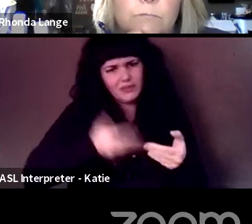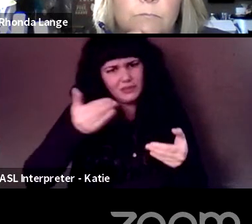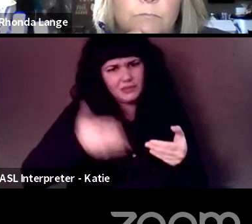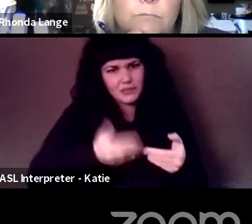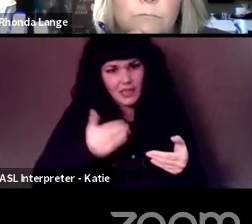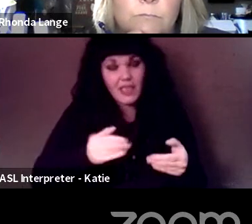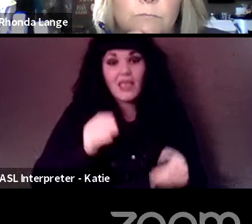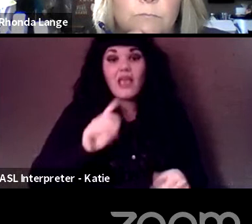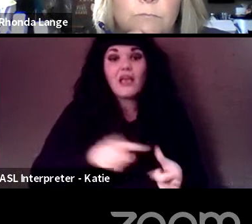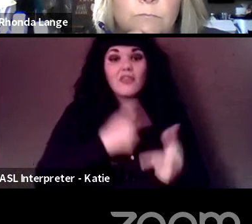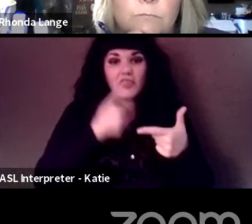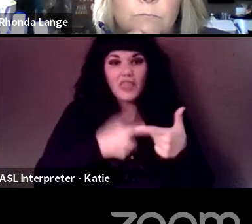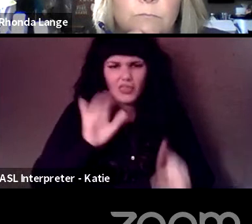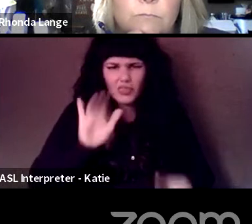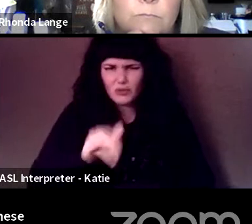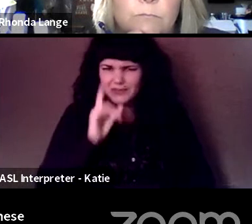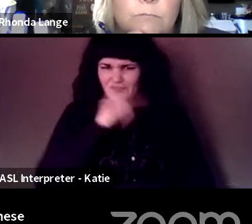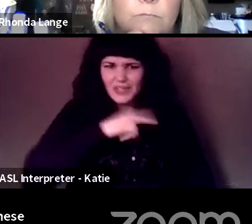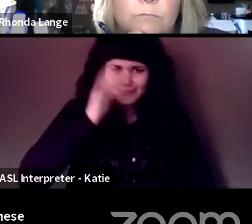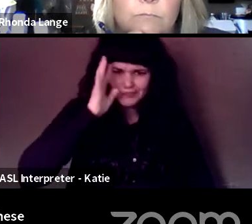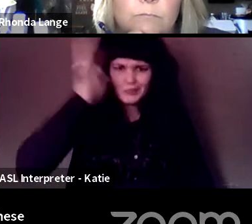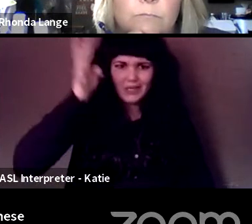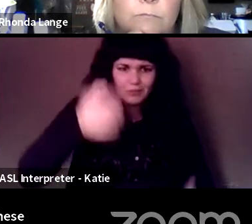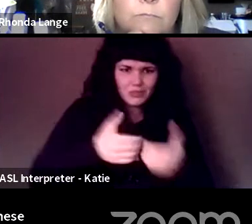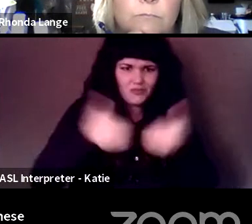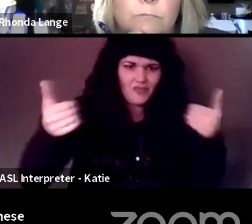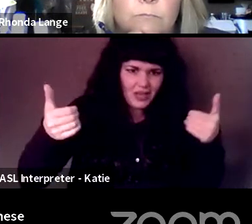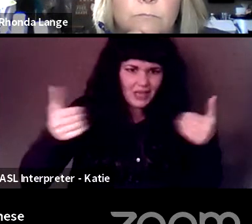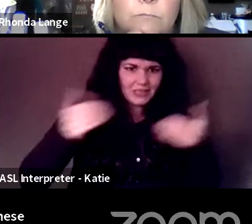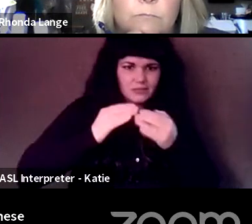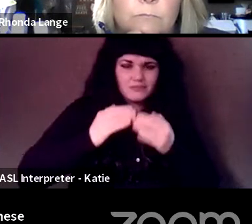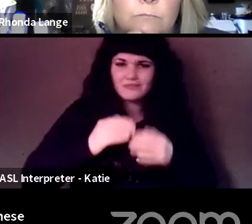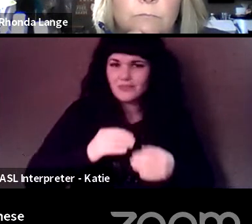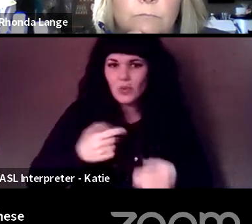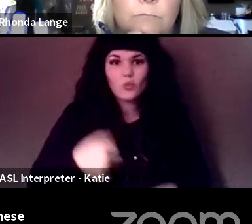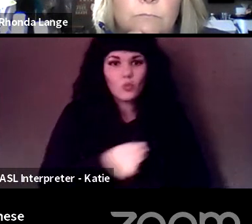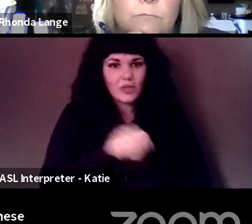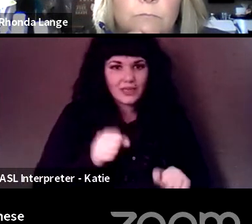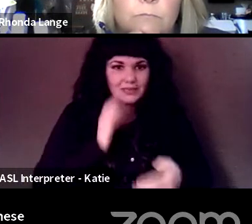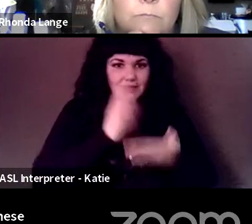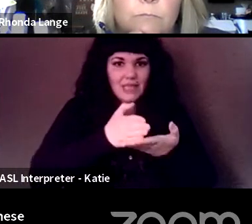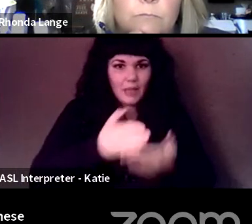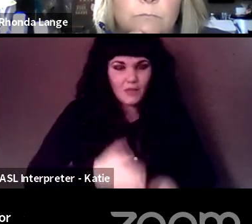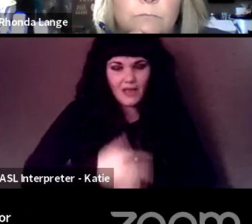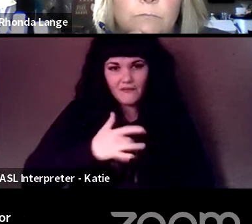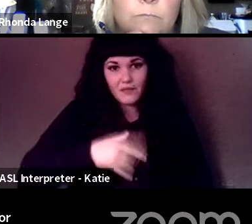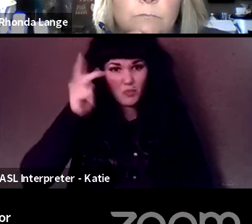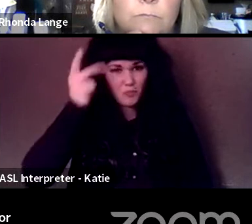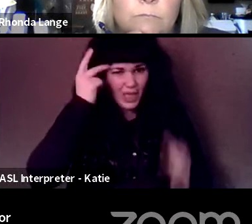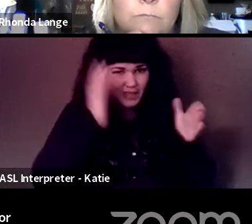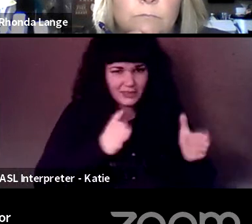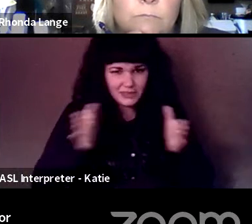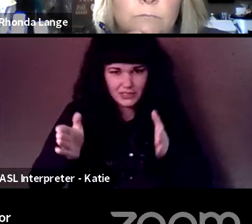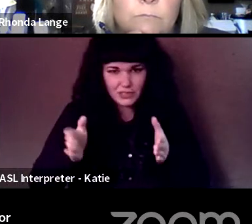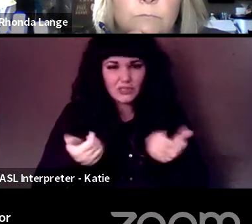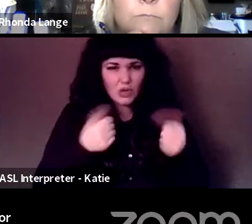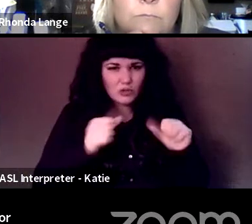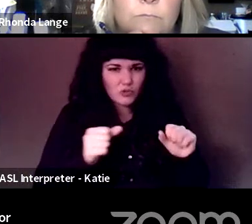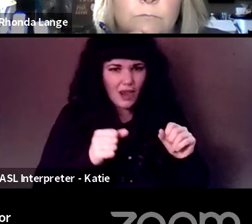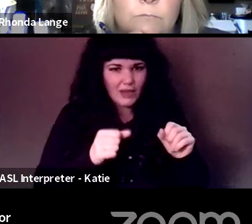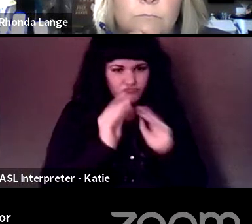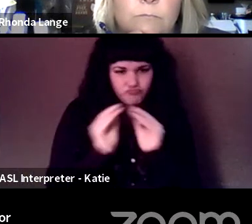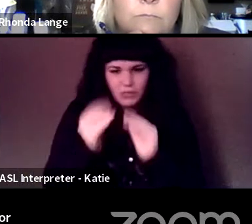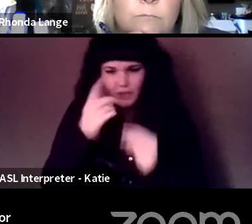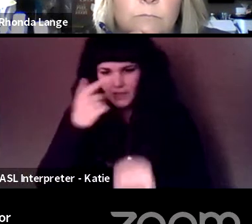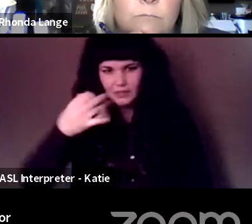believe the politicians are creating for their own benefit. I don't know my neighbors well because we moved right during the pandemic, and